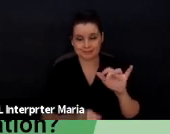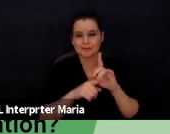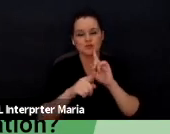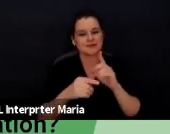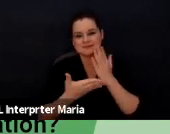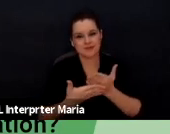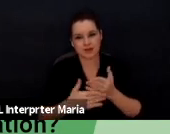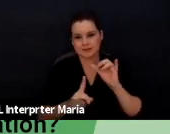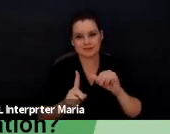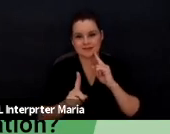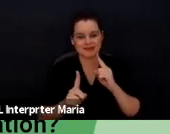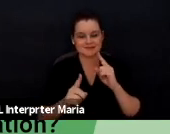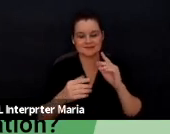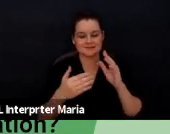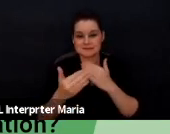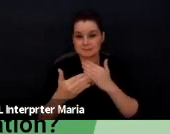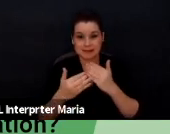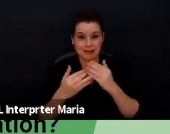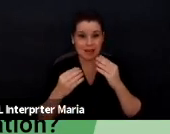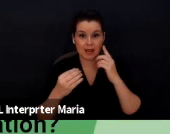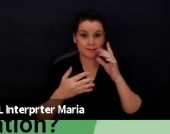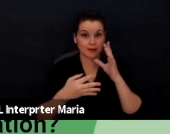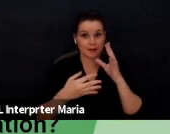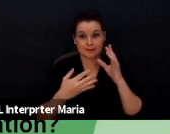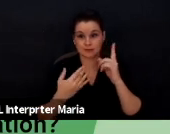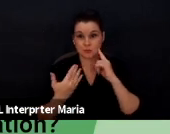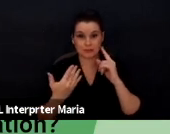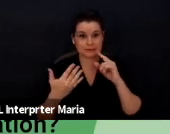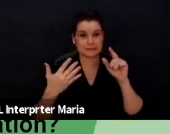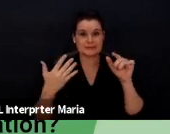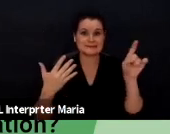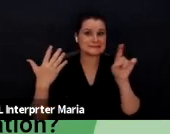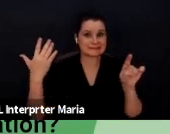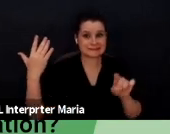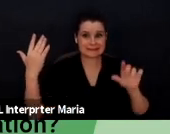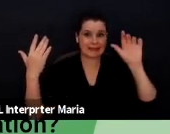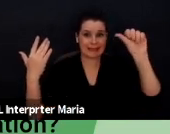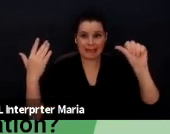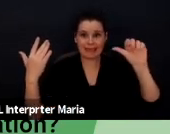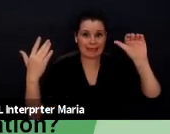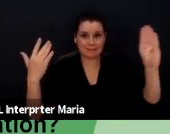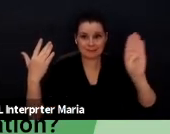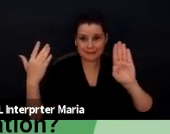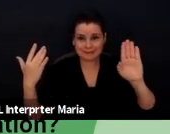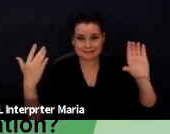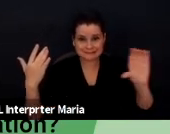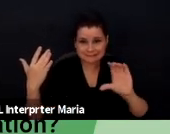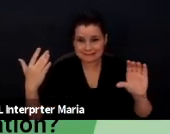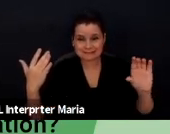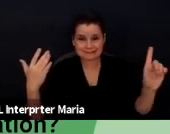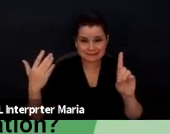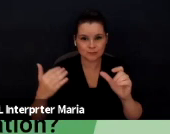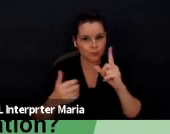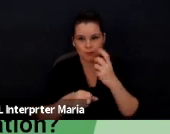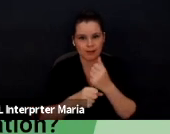that, like, despite how many options we could have gone into, like, Z or like double prime, but we wouldn't get